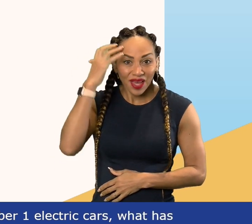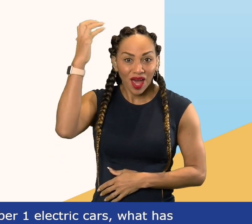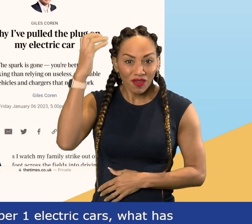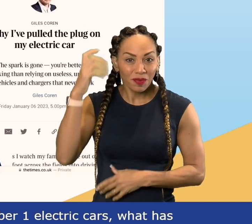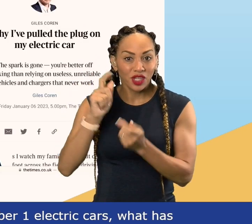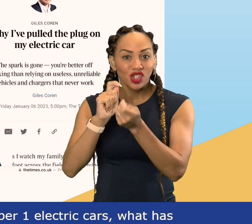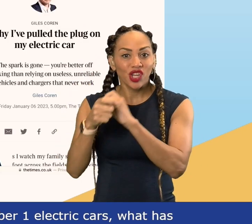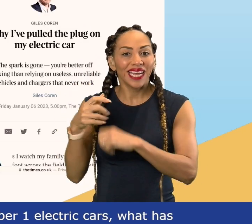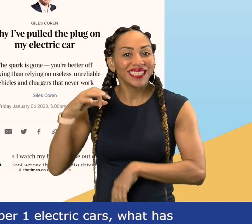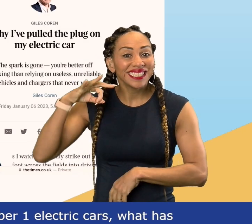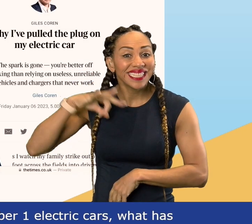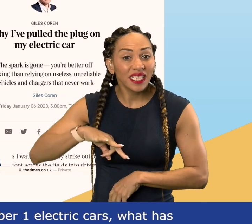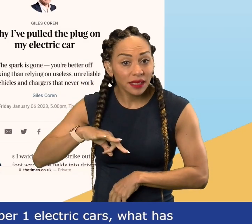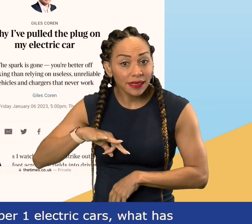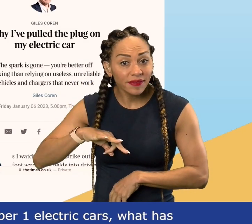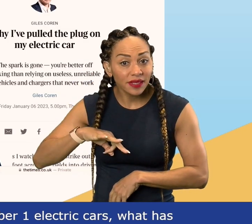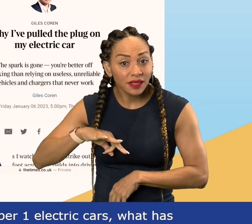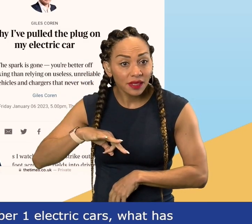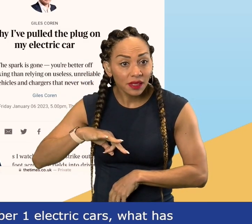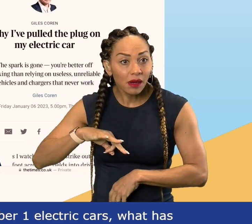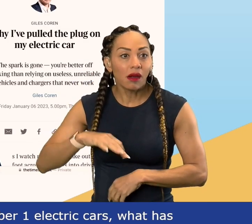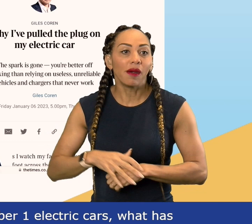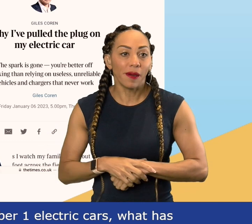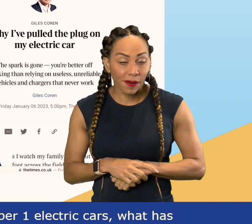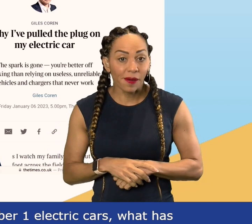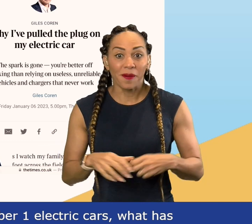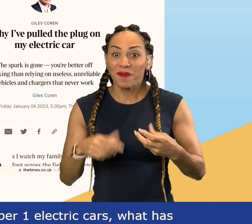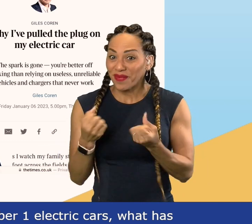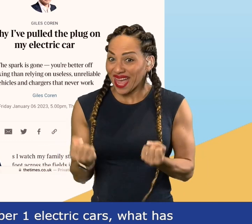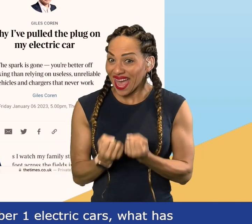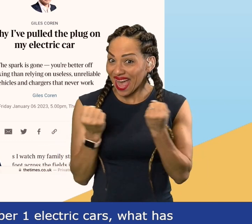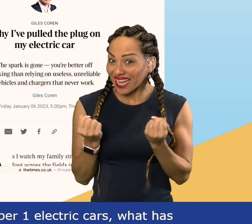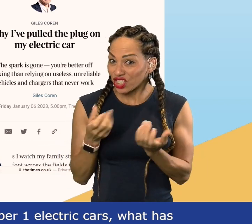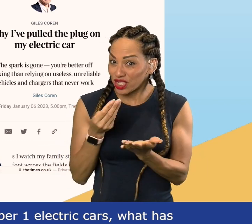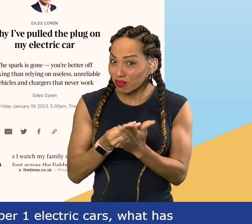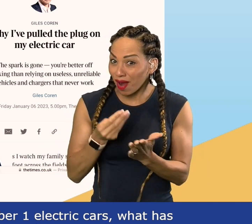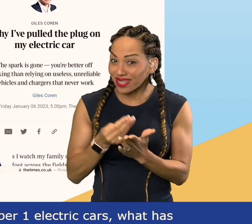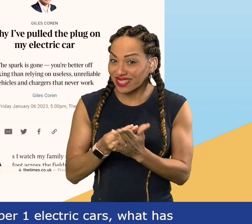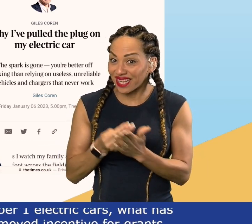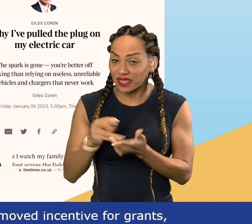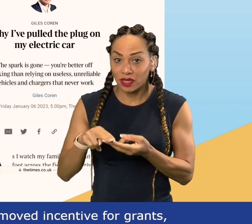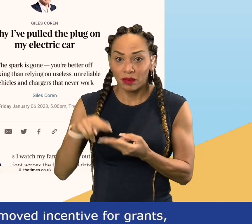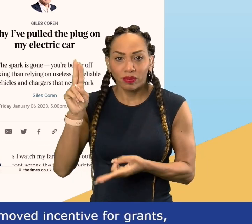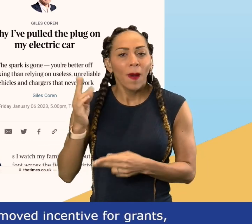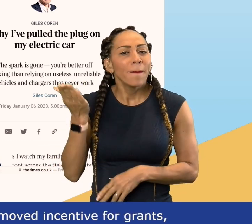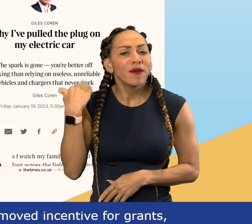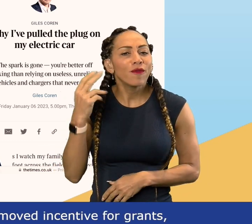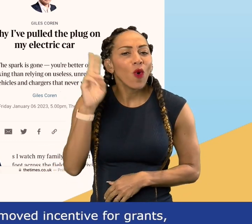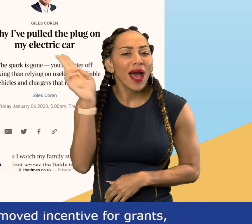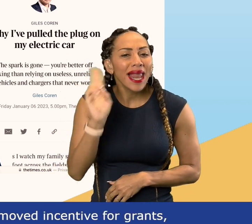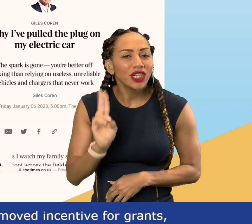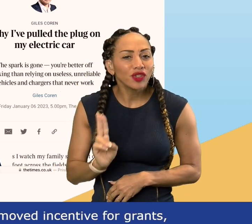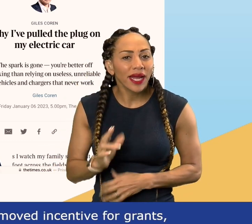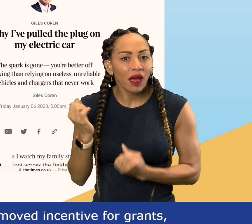electric. Secondly, there was obviously a big rise in energy prices. So where previously electric cars were a bit of a no-brainer because they were much cheaper to